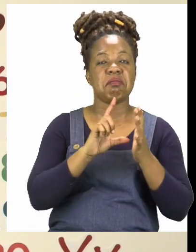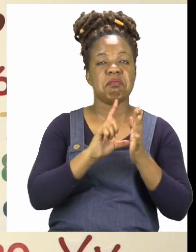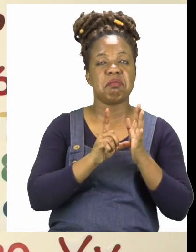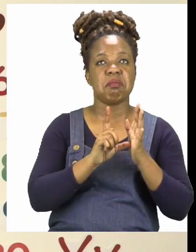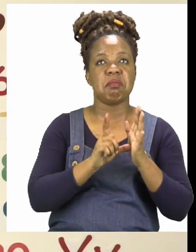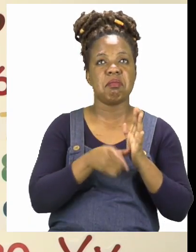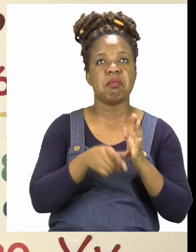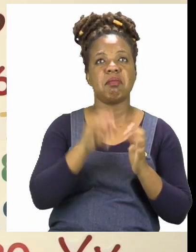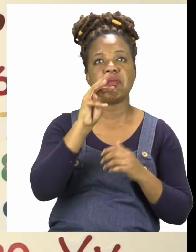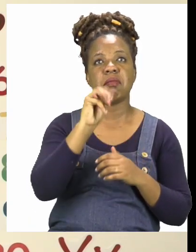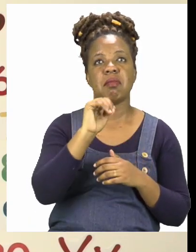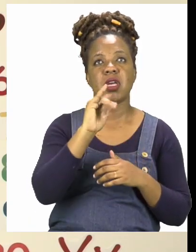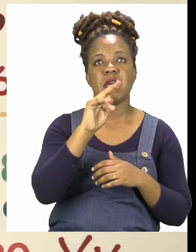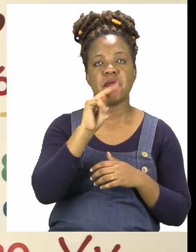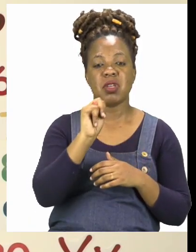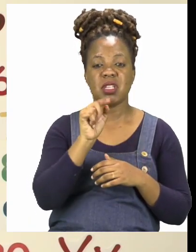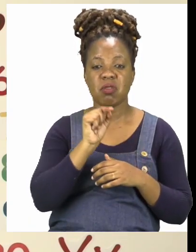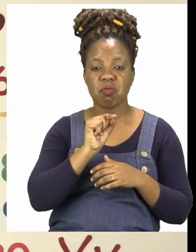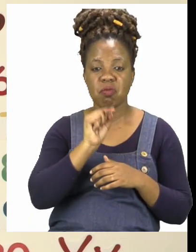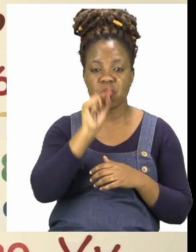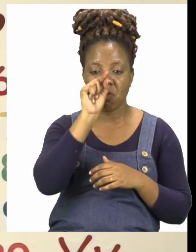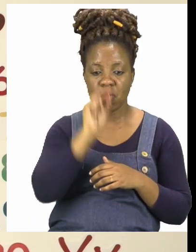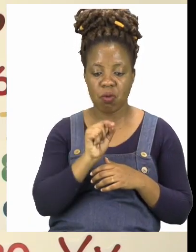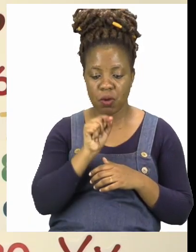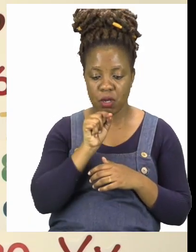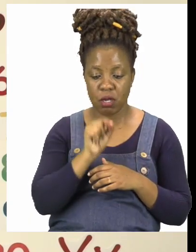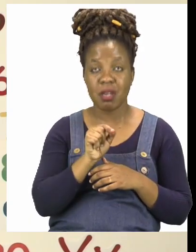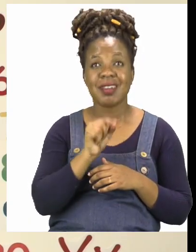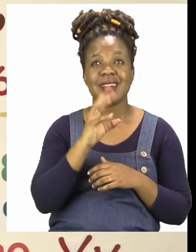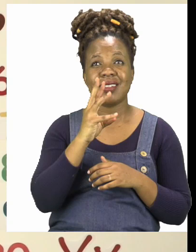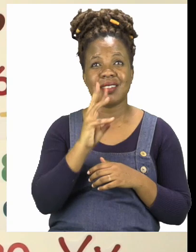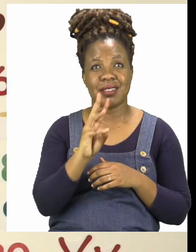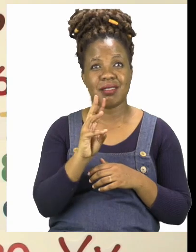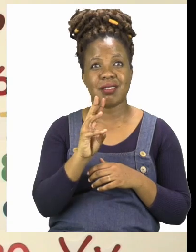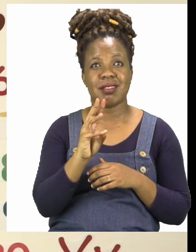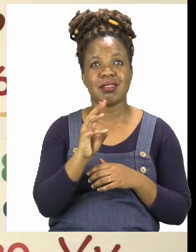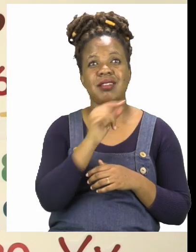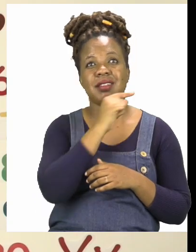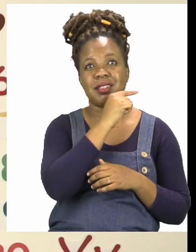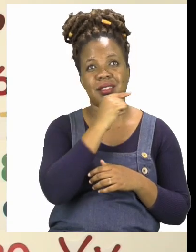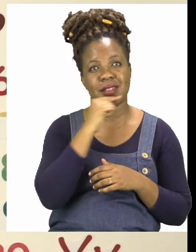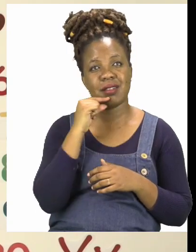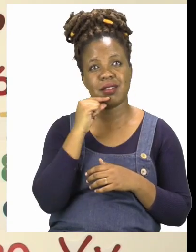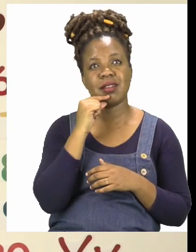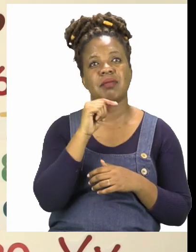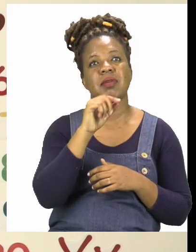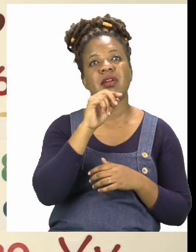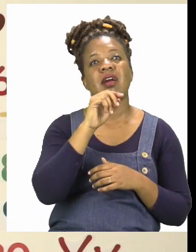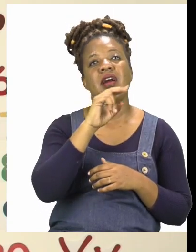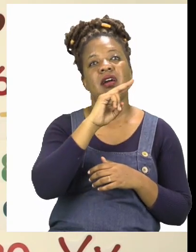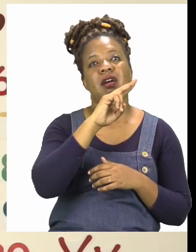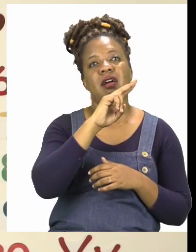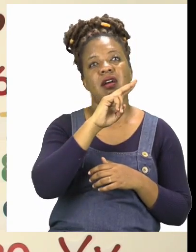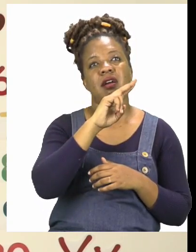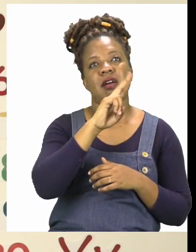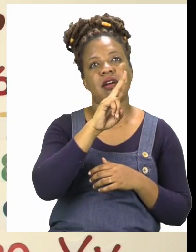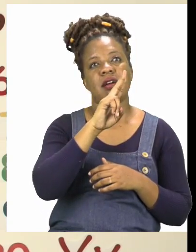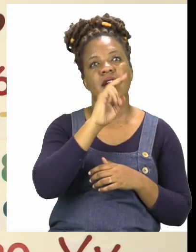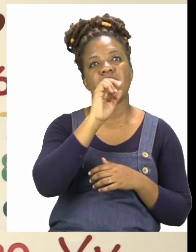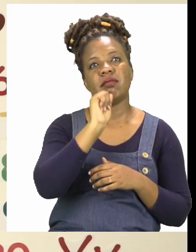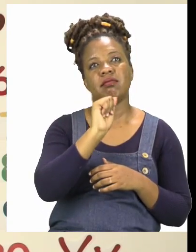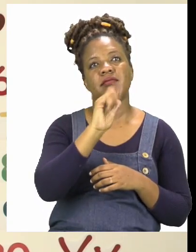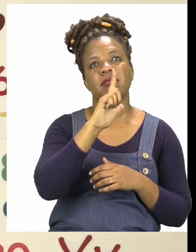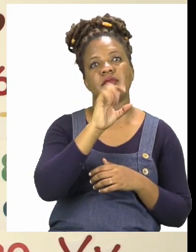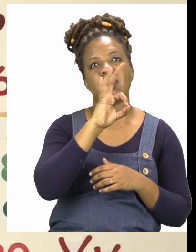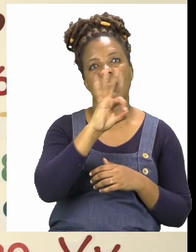half past. But if the minute hand is facing any of these numbers, we